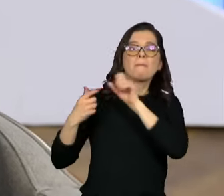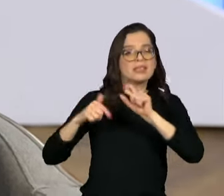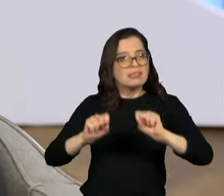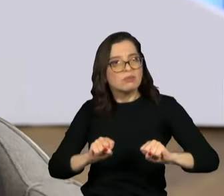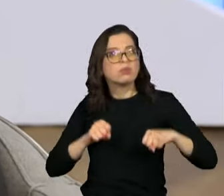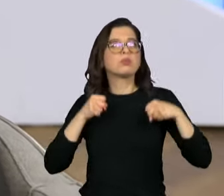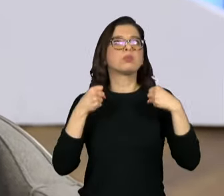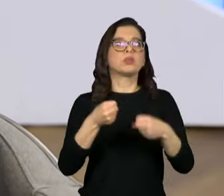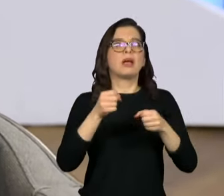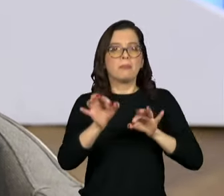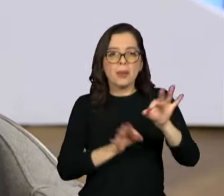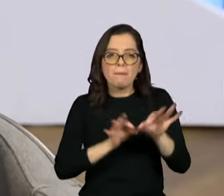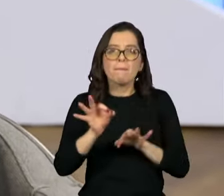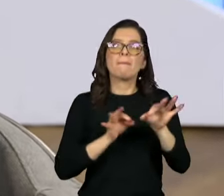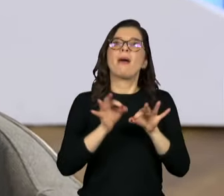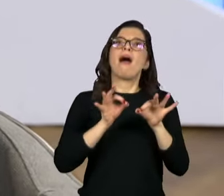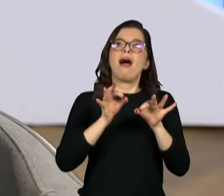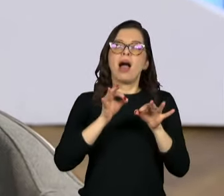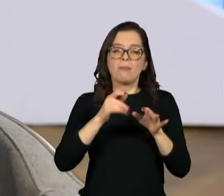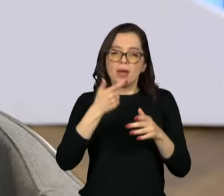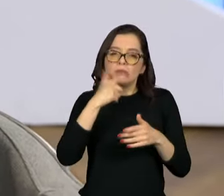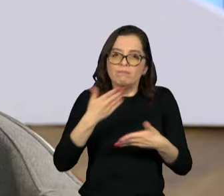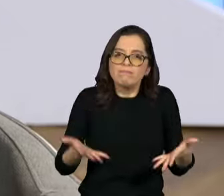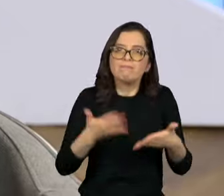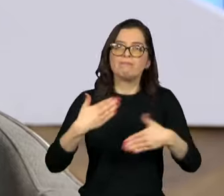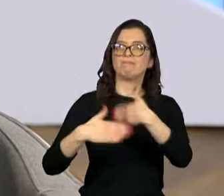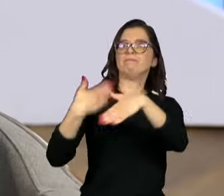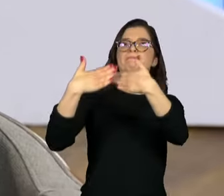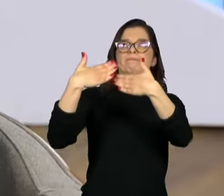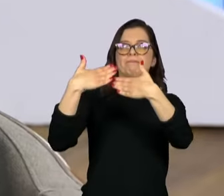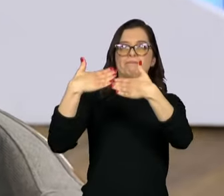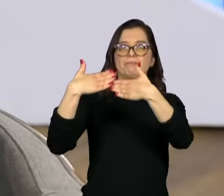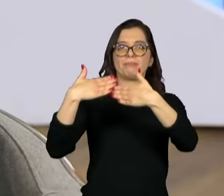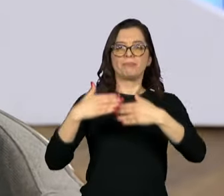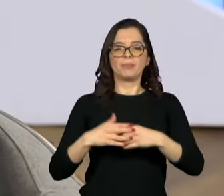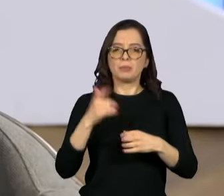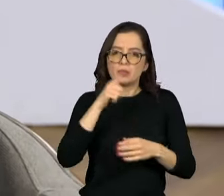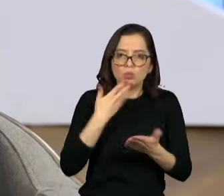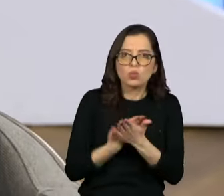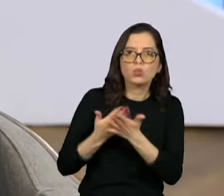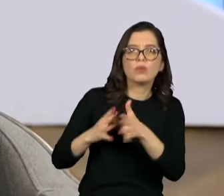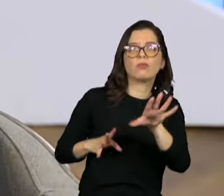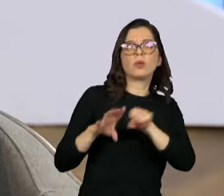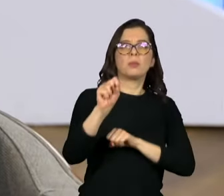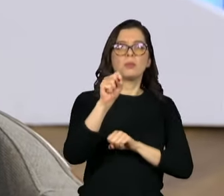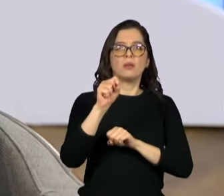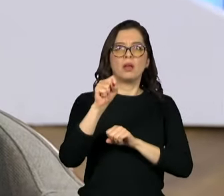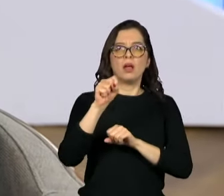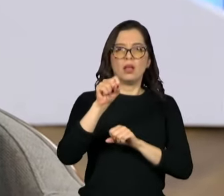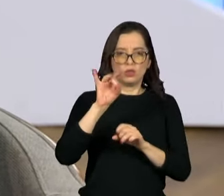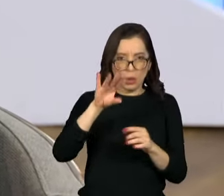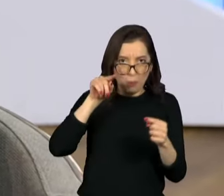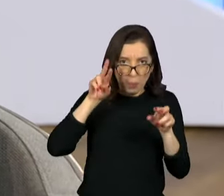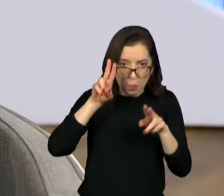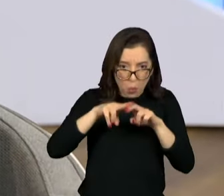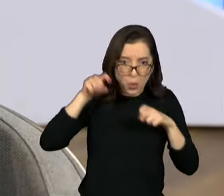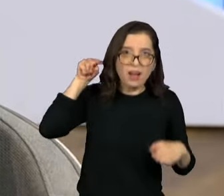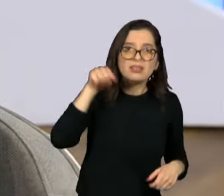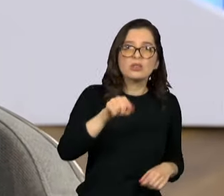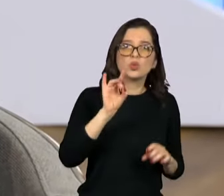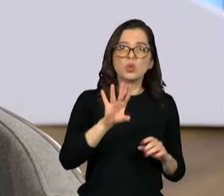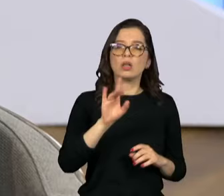people, well, if you work hard and get a university education, then you too can rise. That doesn't fit the facts on the